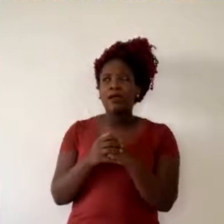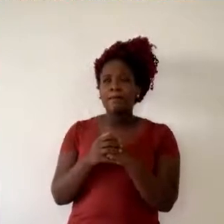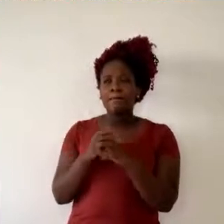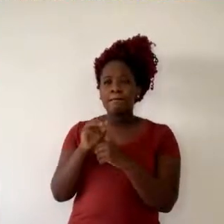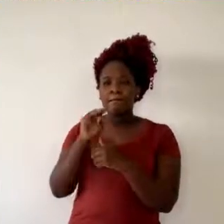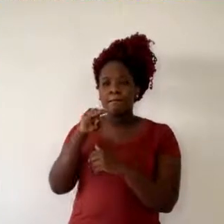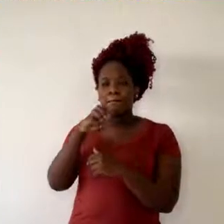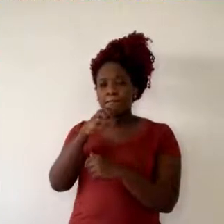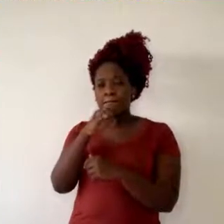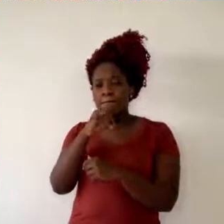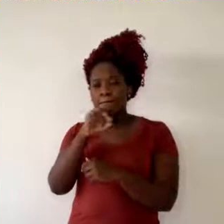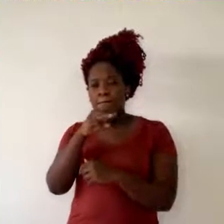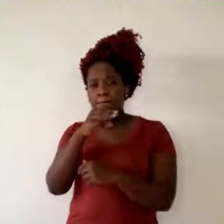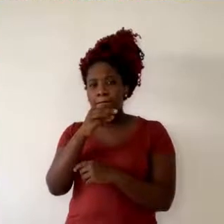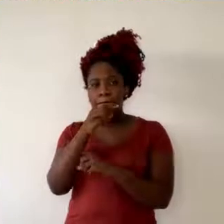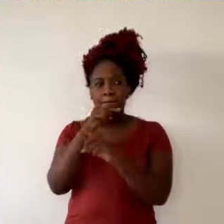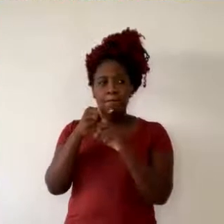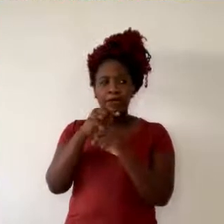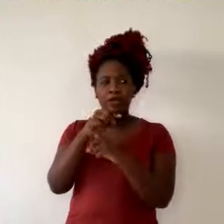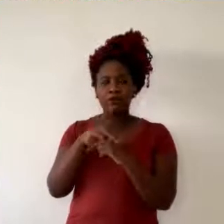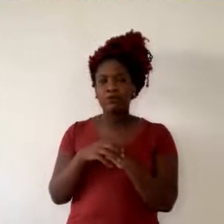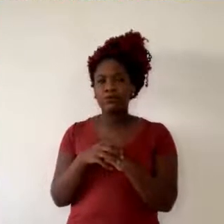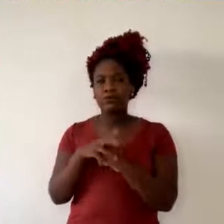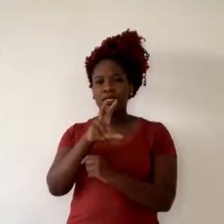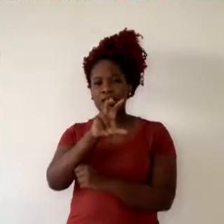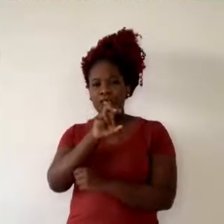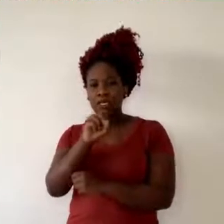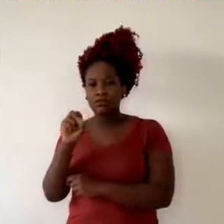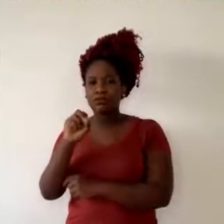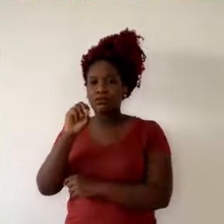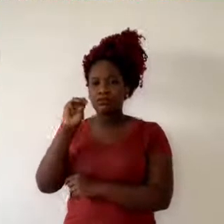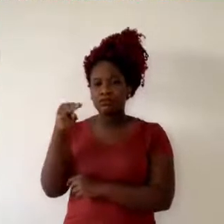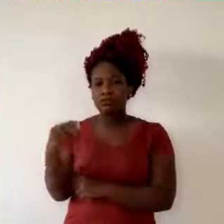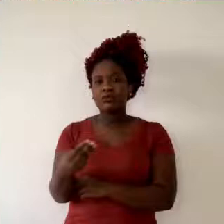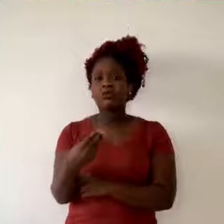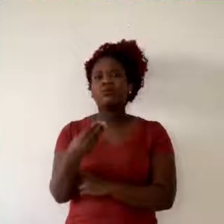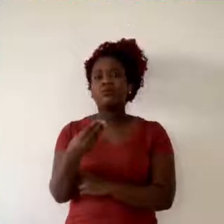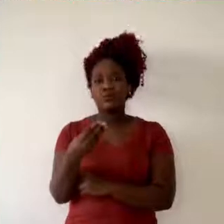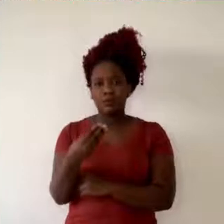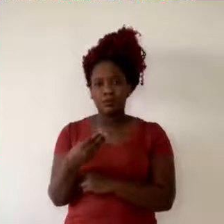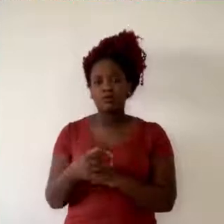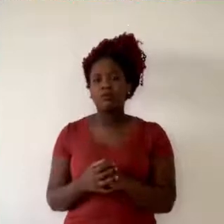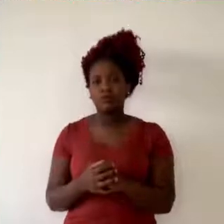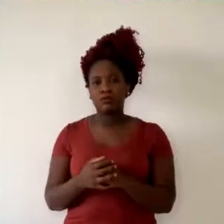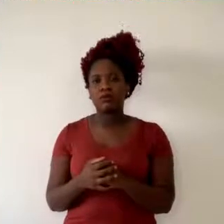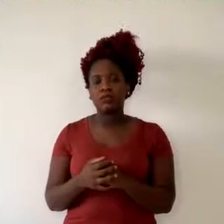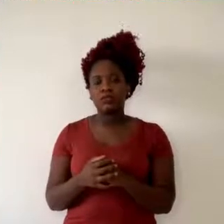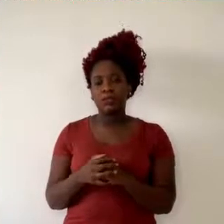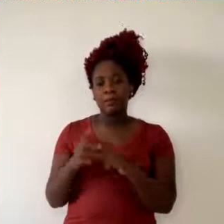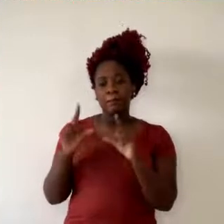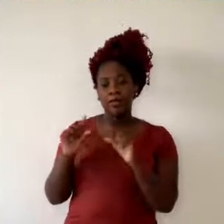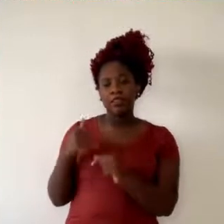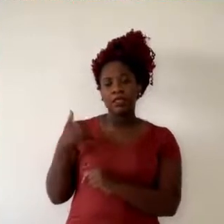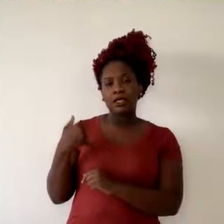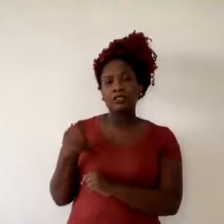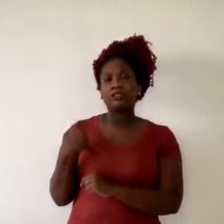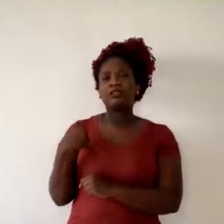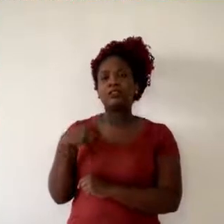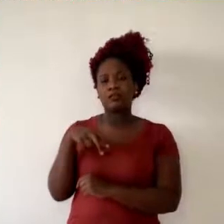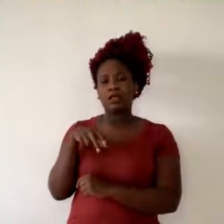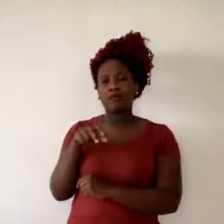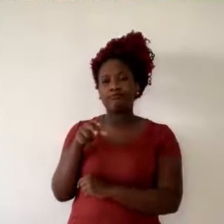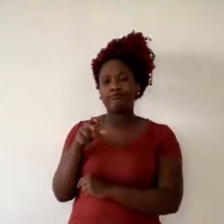we have half a million rapes registered in Brazil committed